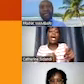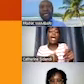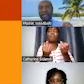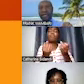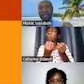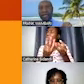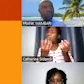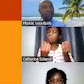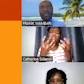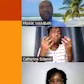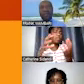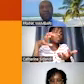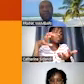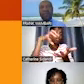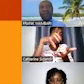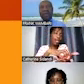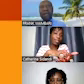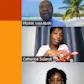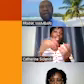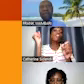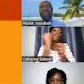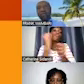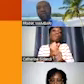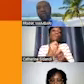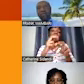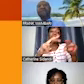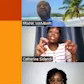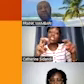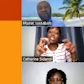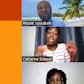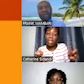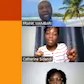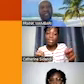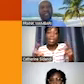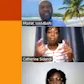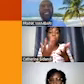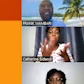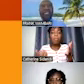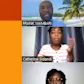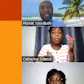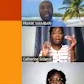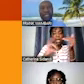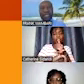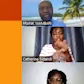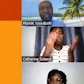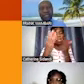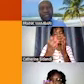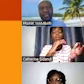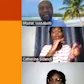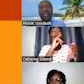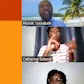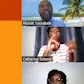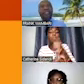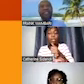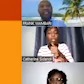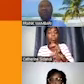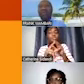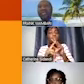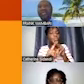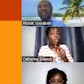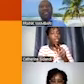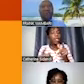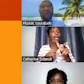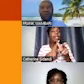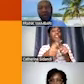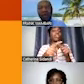of research whereby it could be wife, it could be husband walking away. And there's no communication at